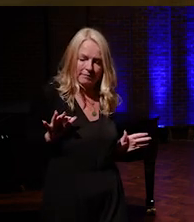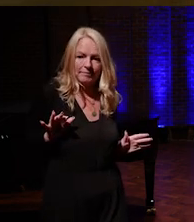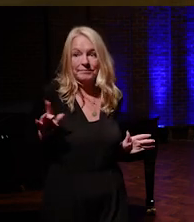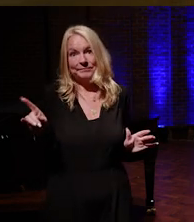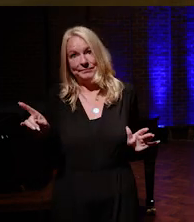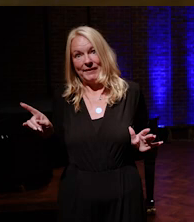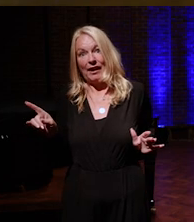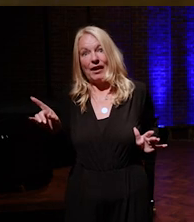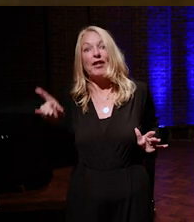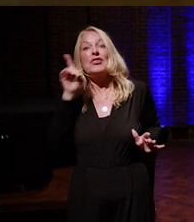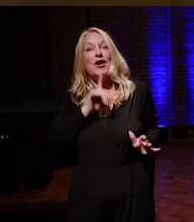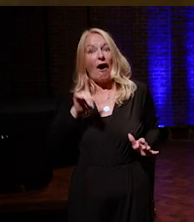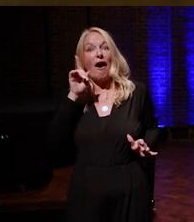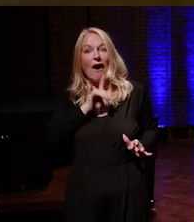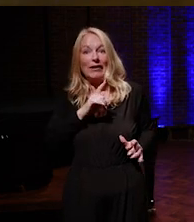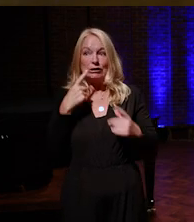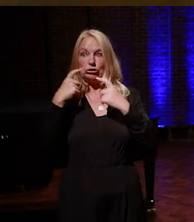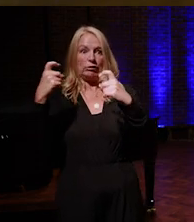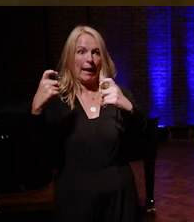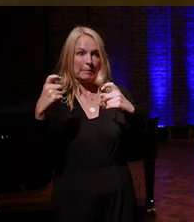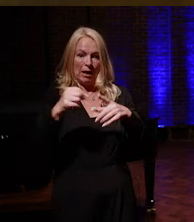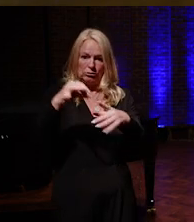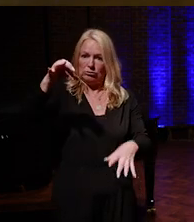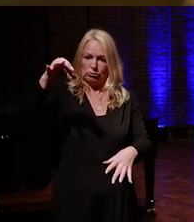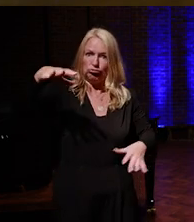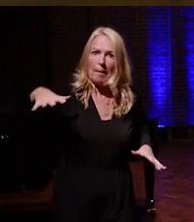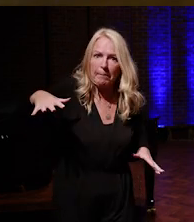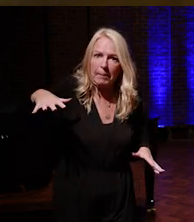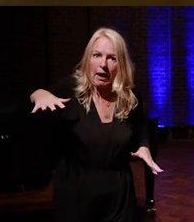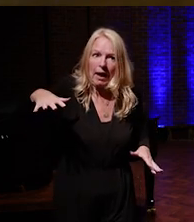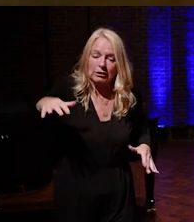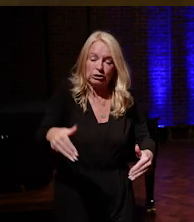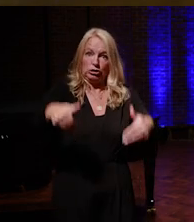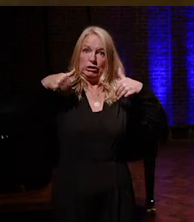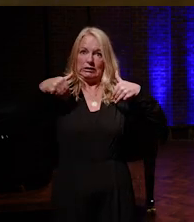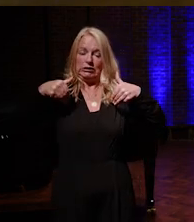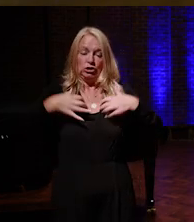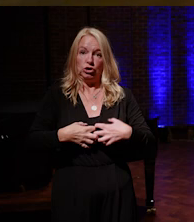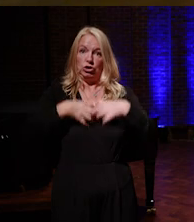Understandably, this young girl screams, drops the worm, and then jumps back in shock.